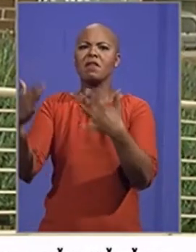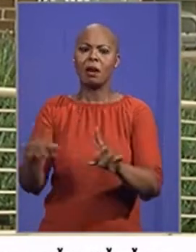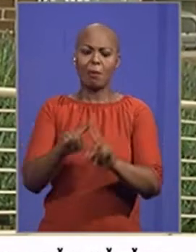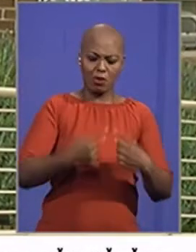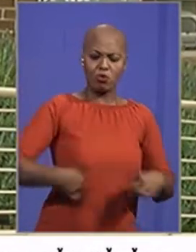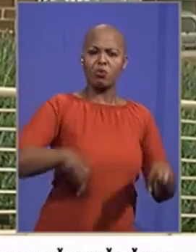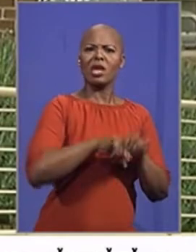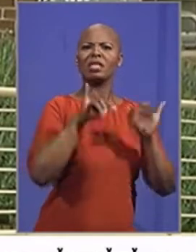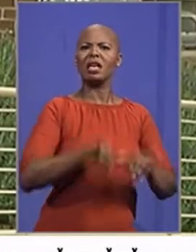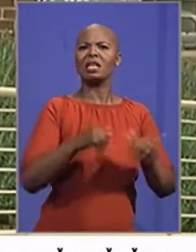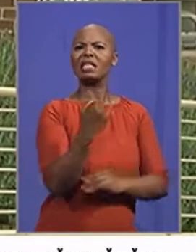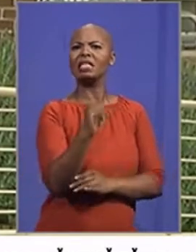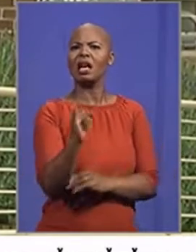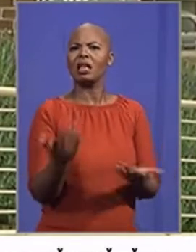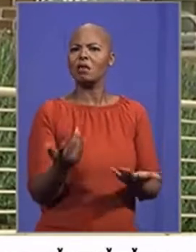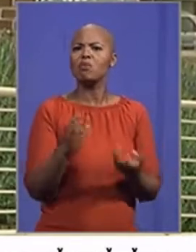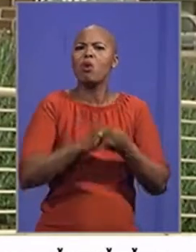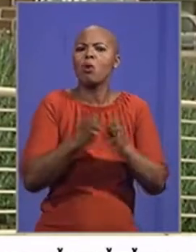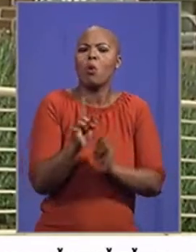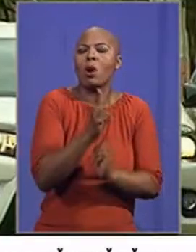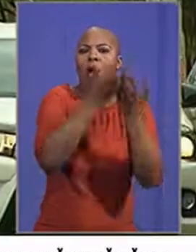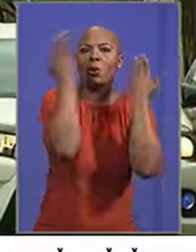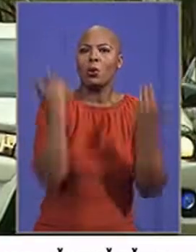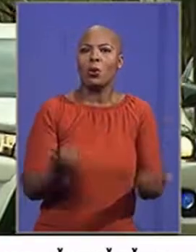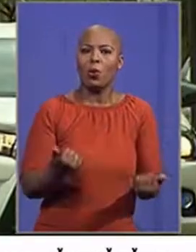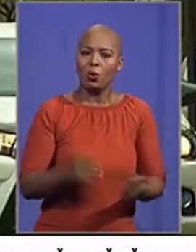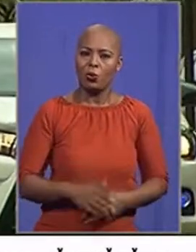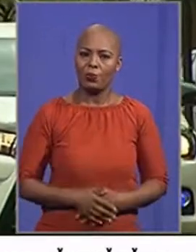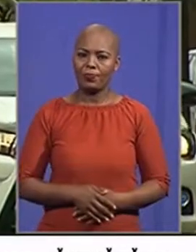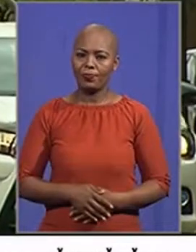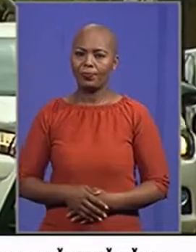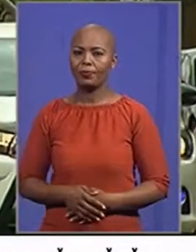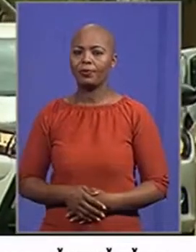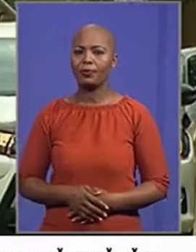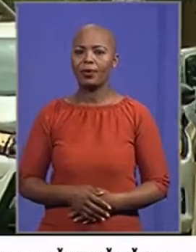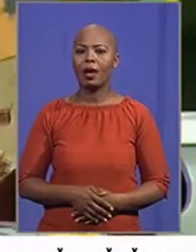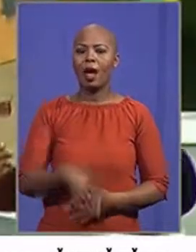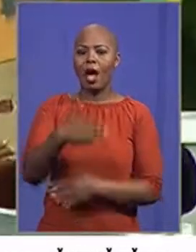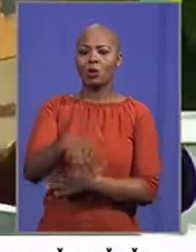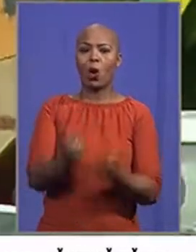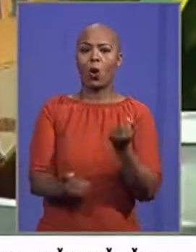eme a ke tsebe gore bothata bo ba boimo kae gona moo ka ntle ga Kgorotshelo